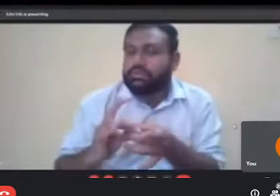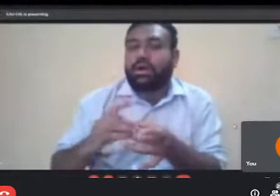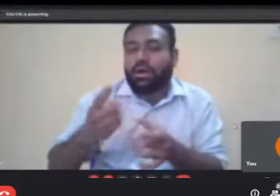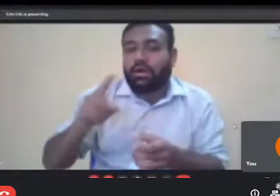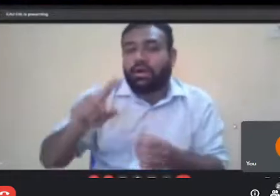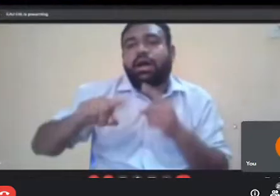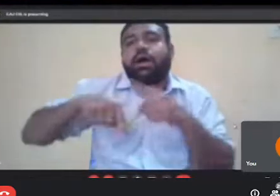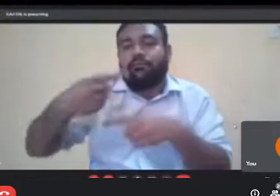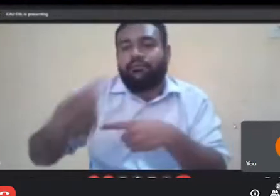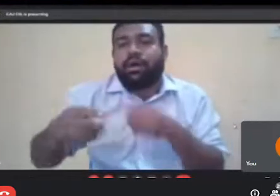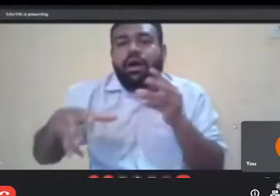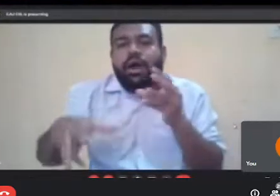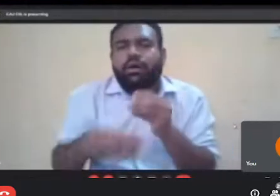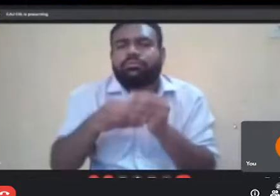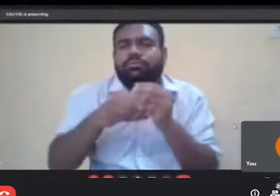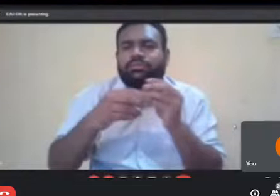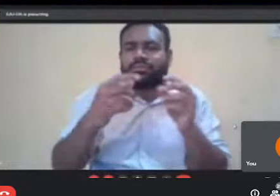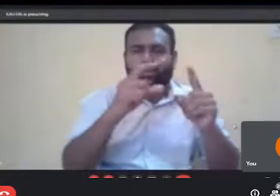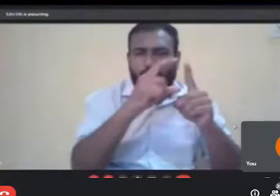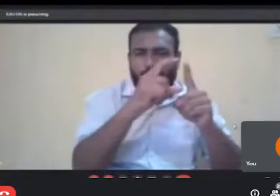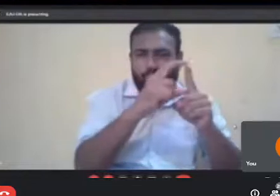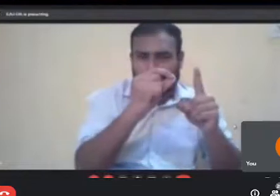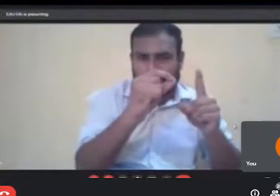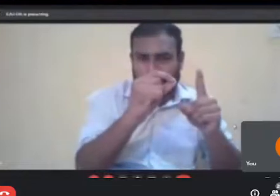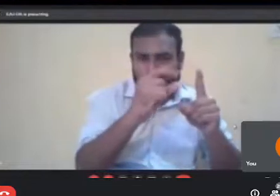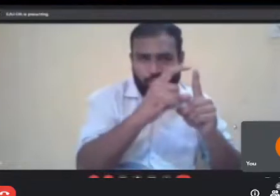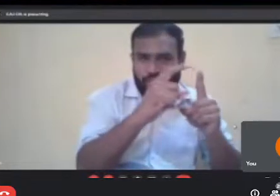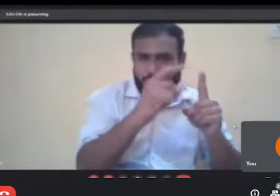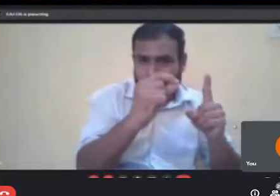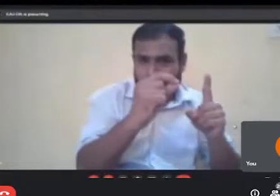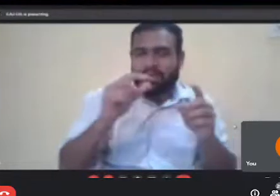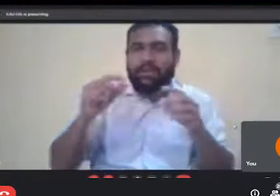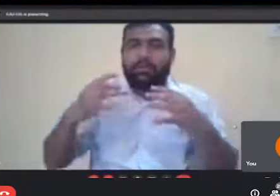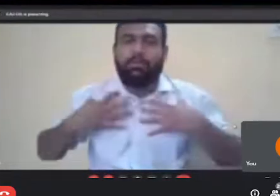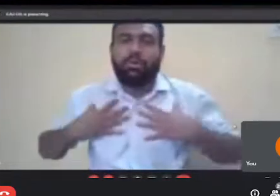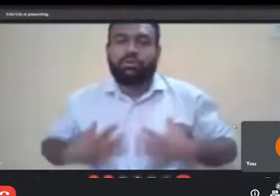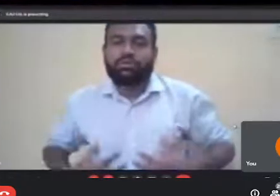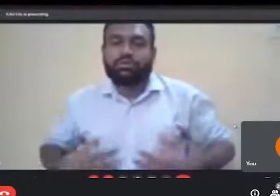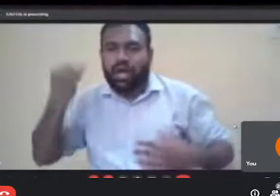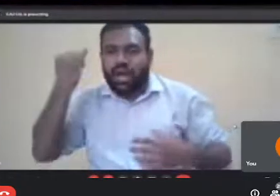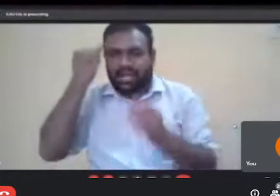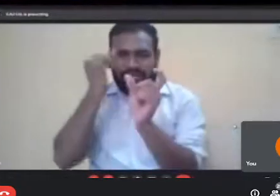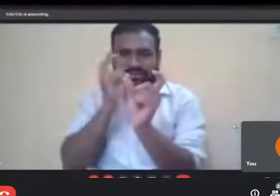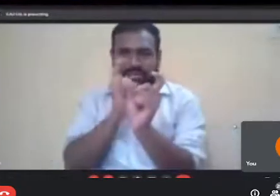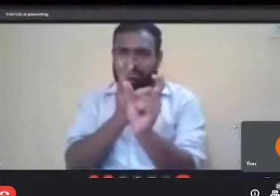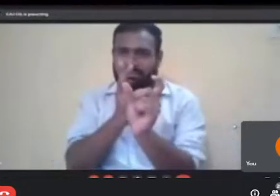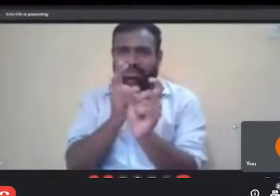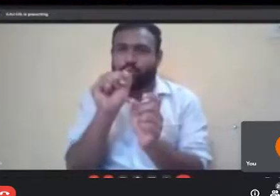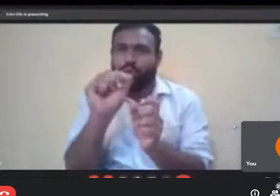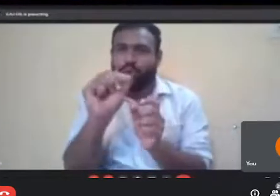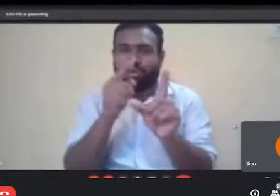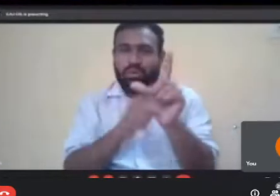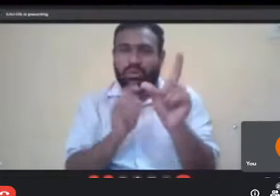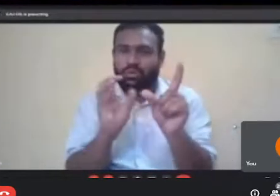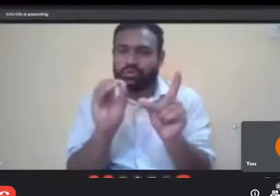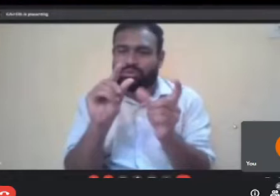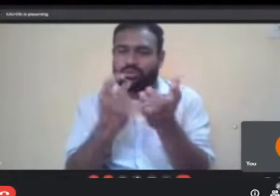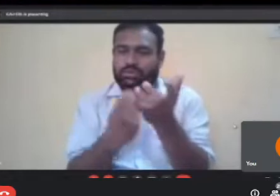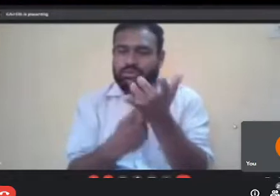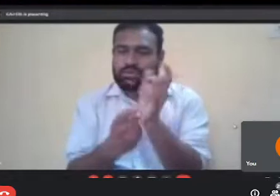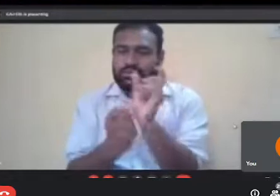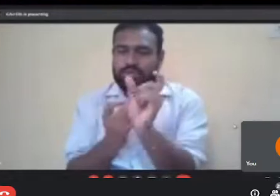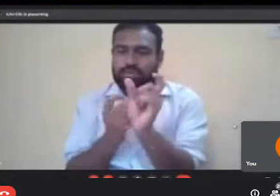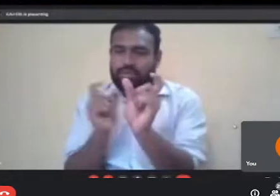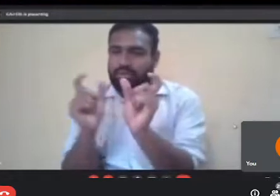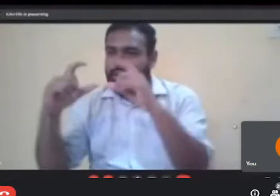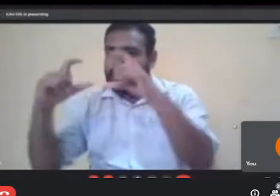maybe some sanitizer, or talking about this we have to add while seeing this DO about the body. It's some small